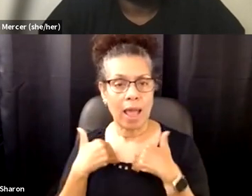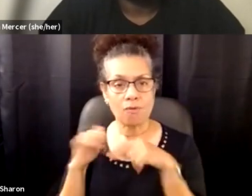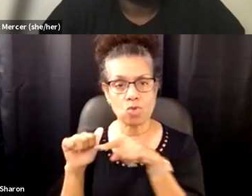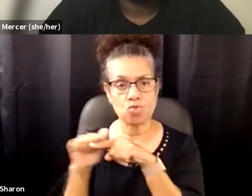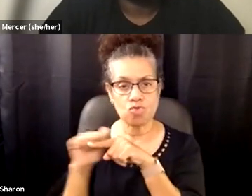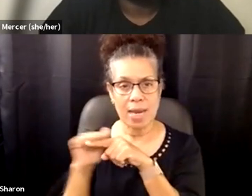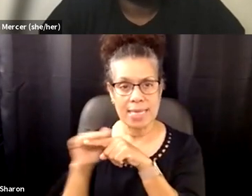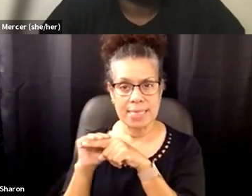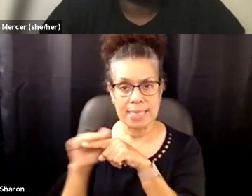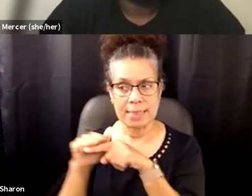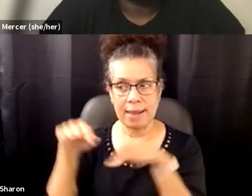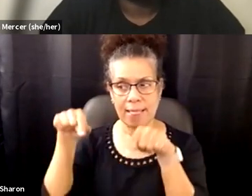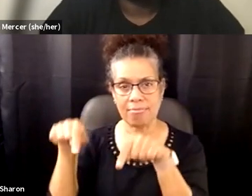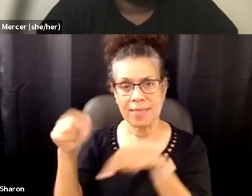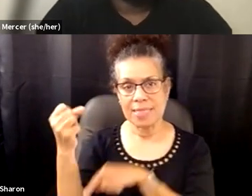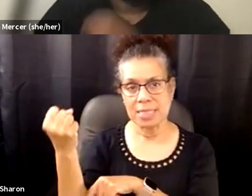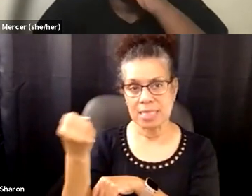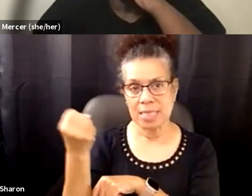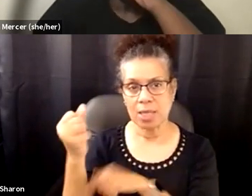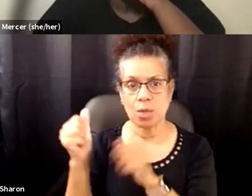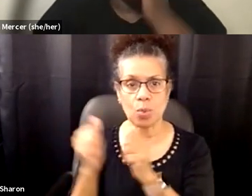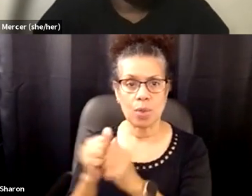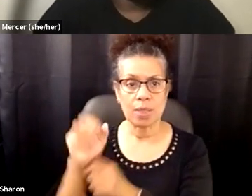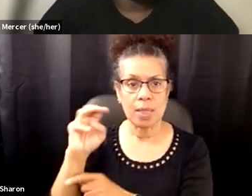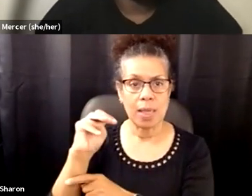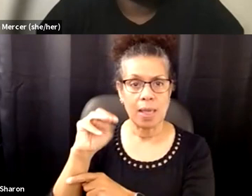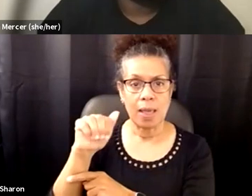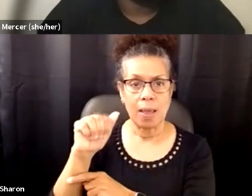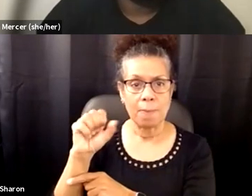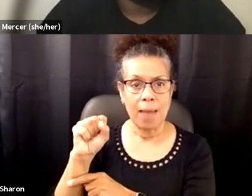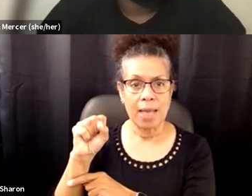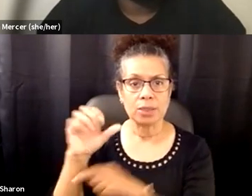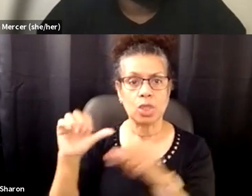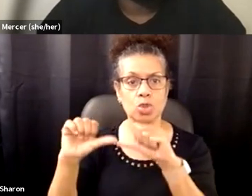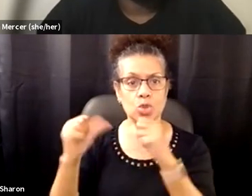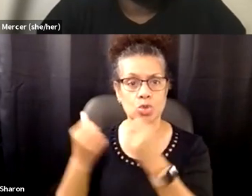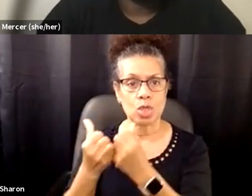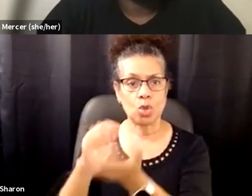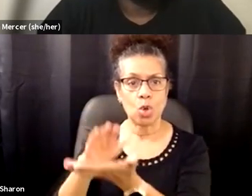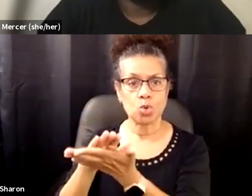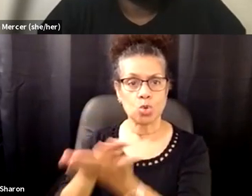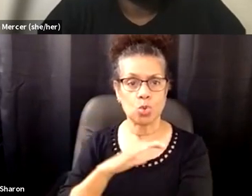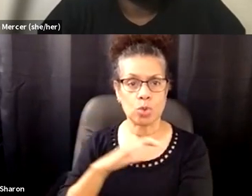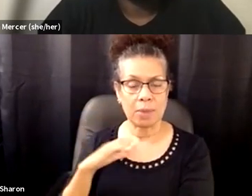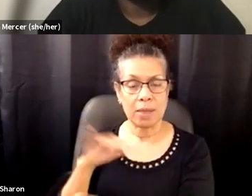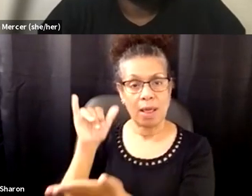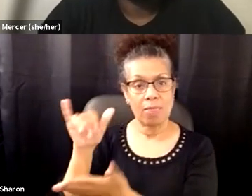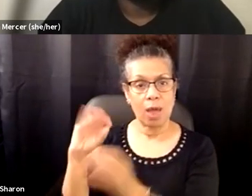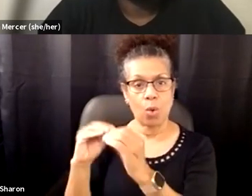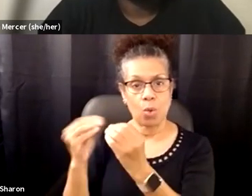session this saturday with the mass association of school committees which is the organization that